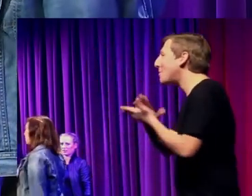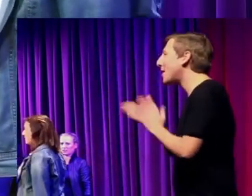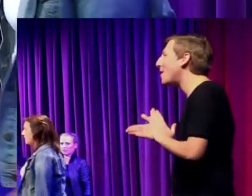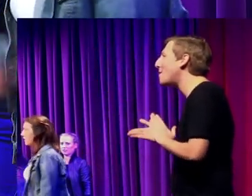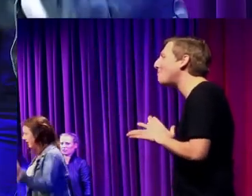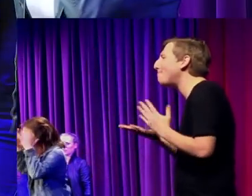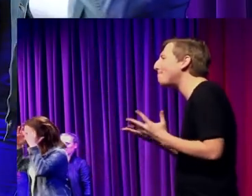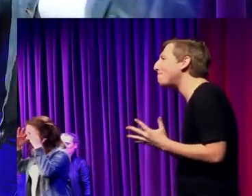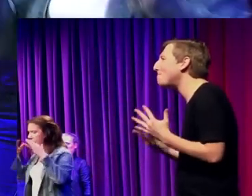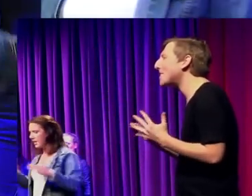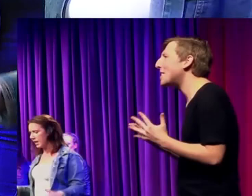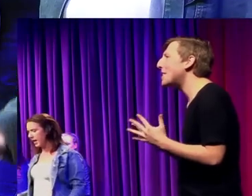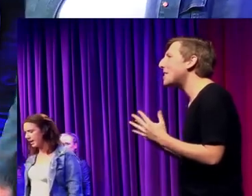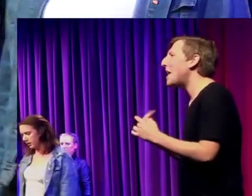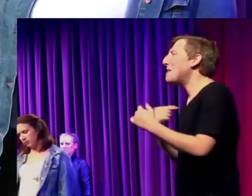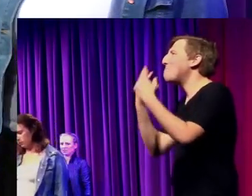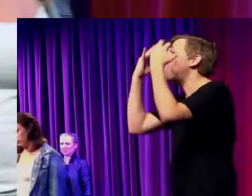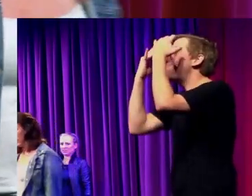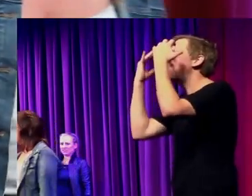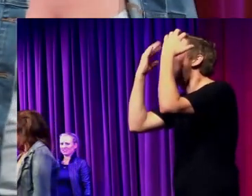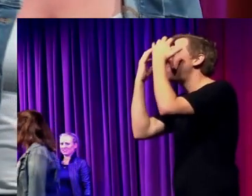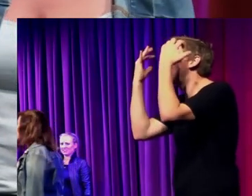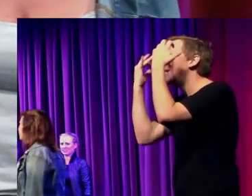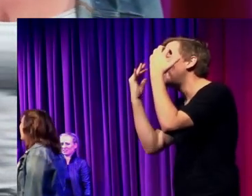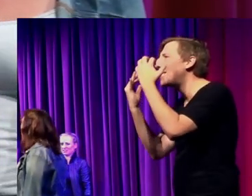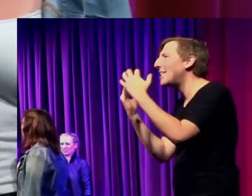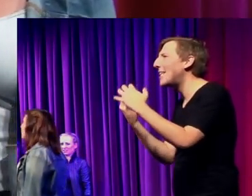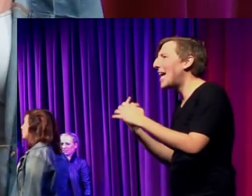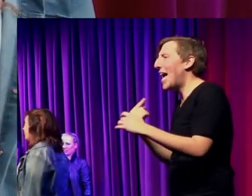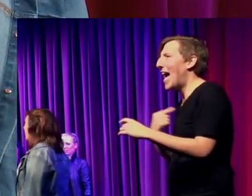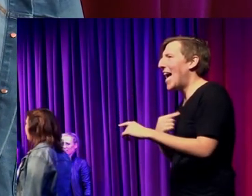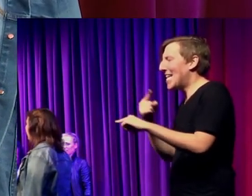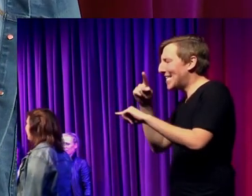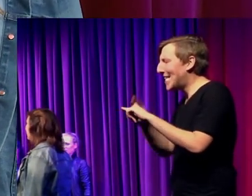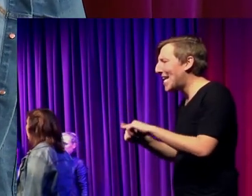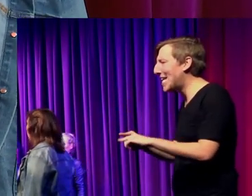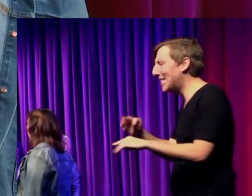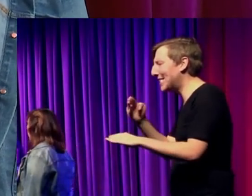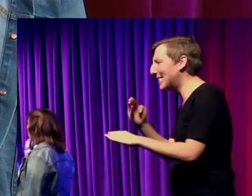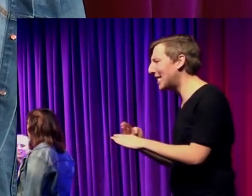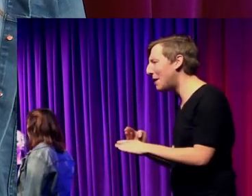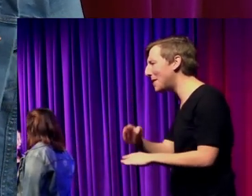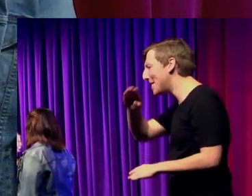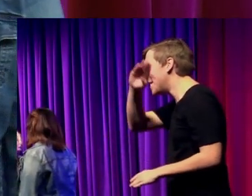I get someone in the, they get in my head and I can't stop, never stop.